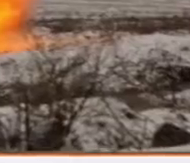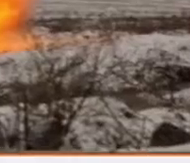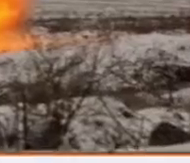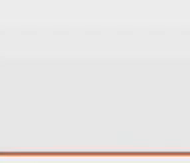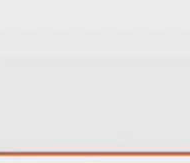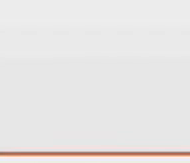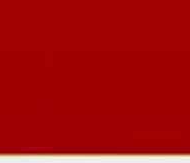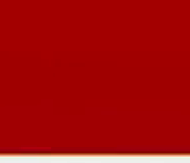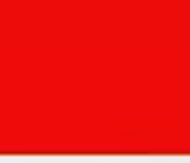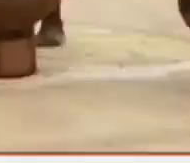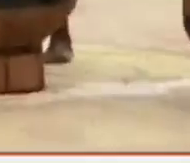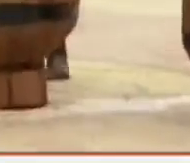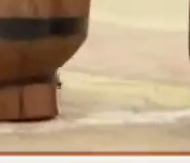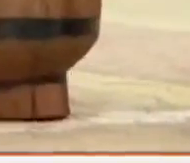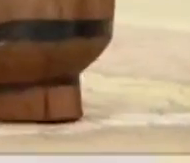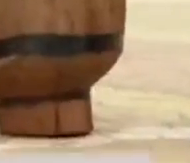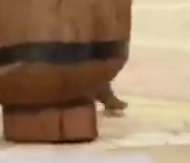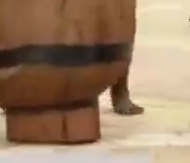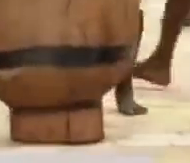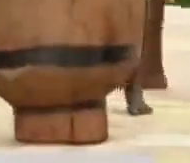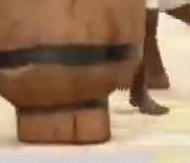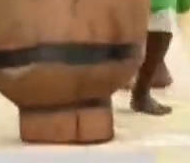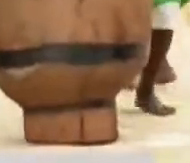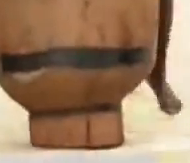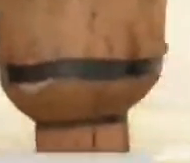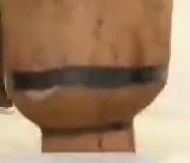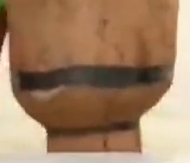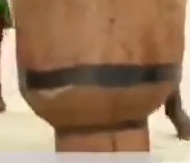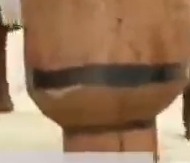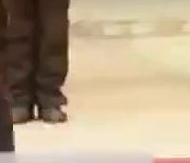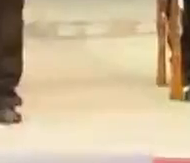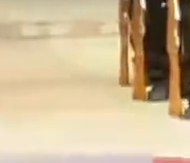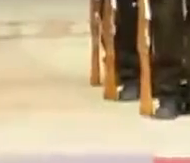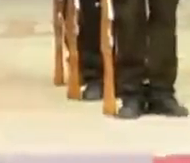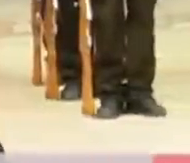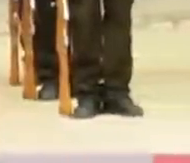Time for another break.